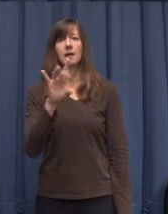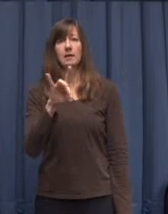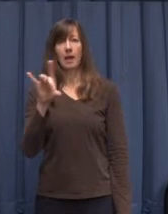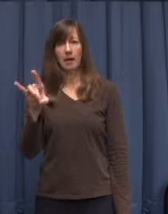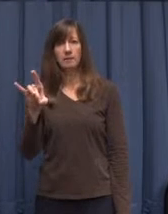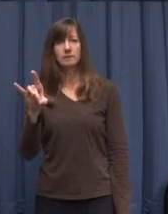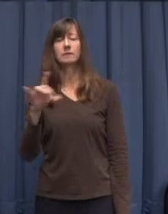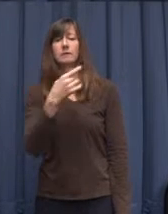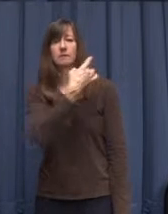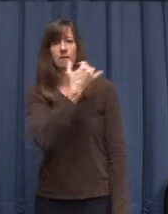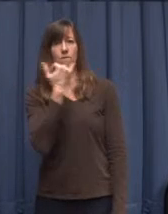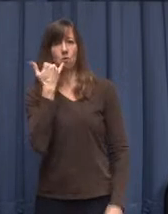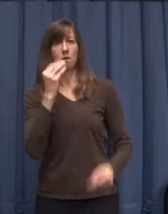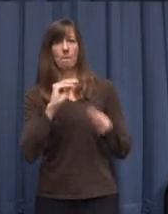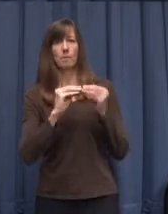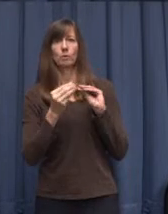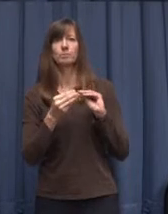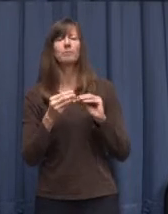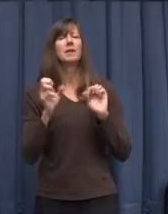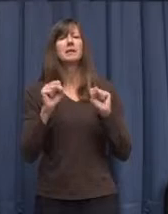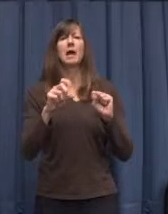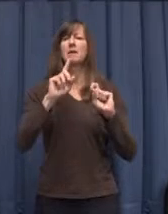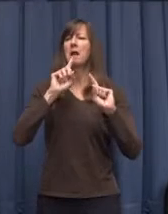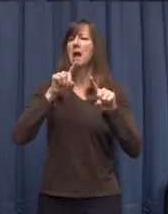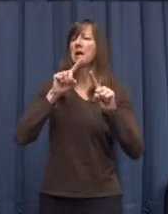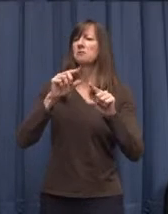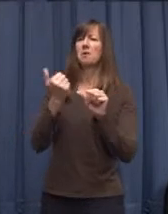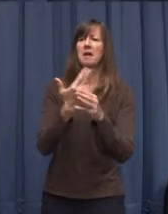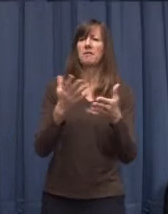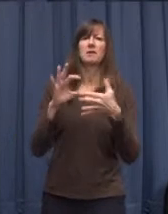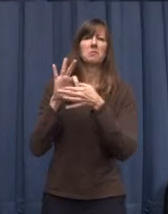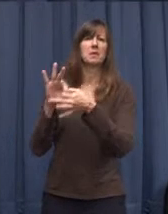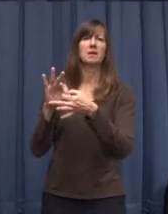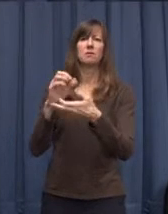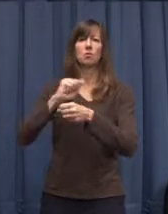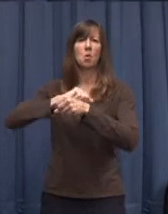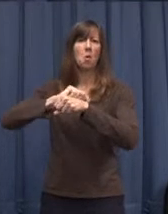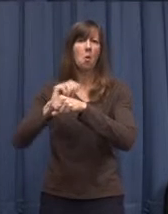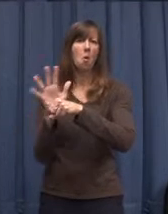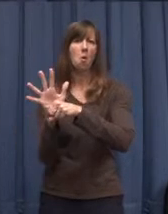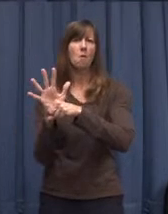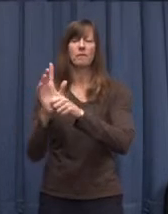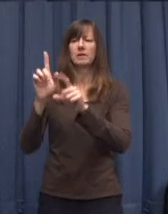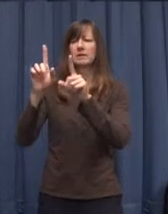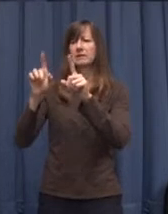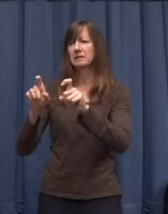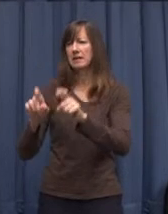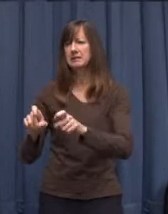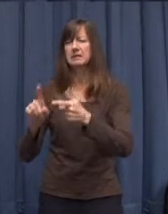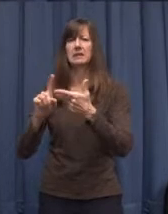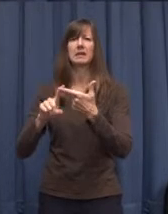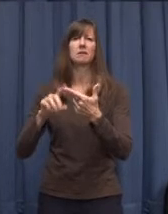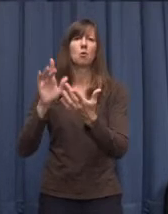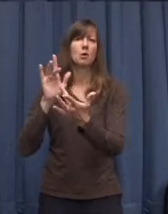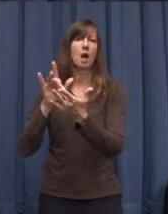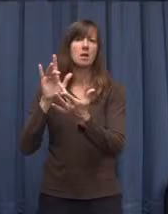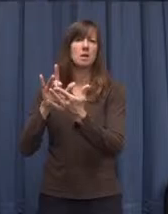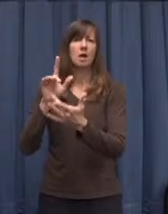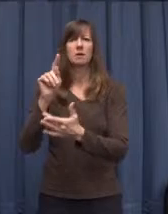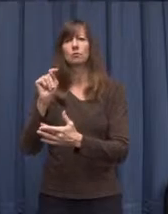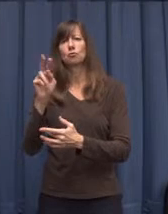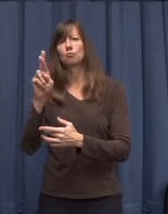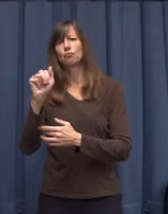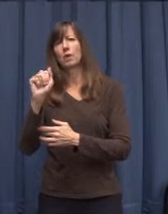845-443-8888. They can answer questions about anything COVID-related, testing, contact tracing, anything like that, as well as needs